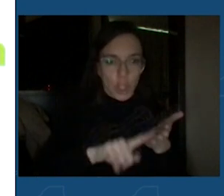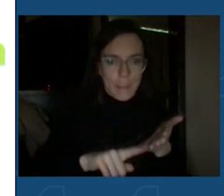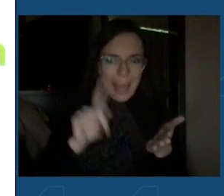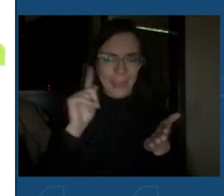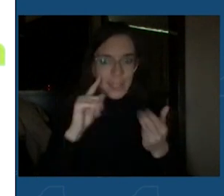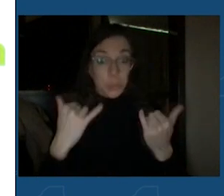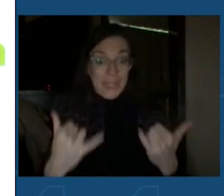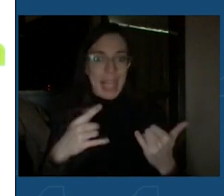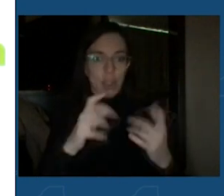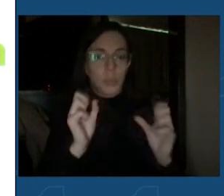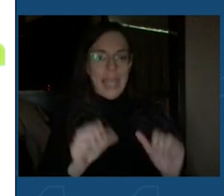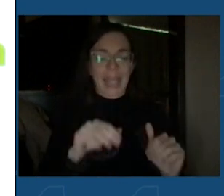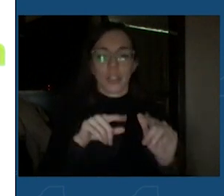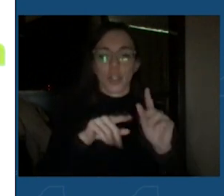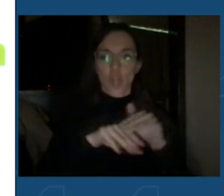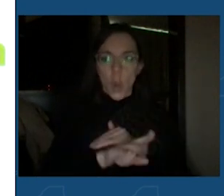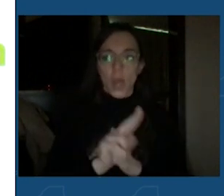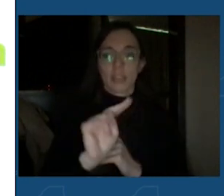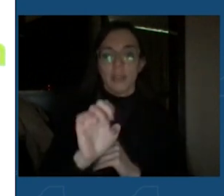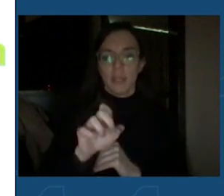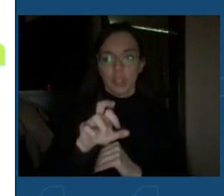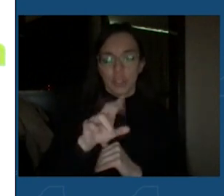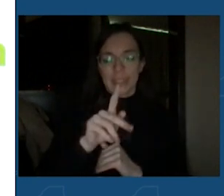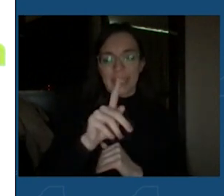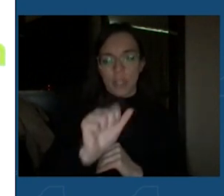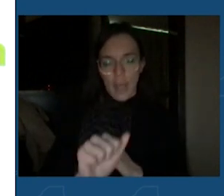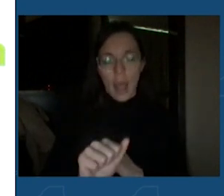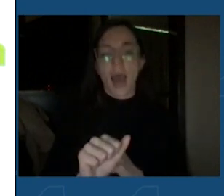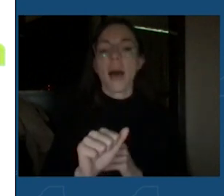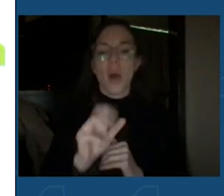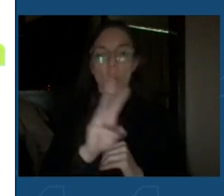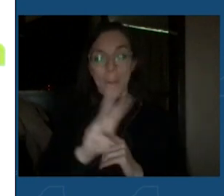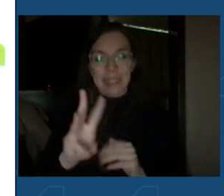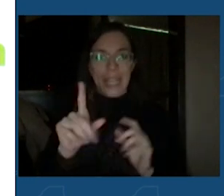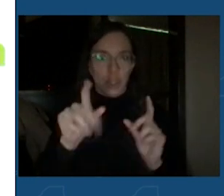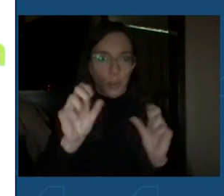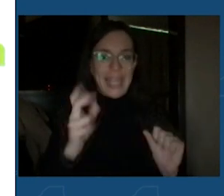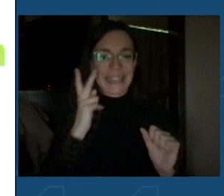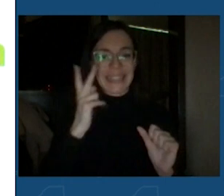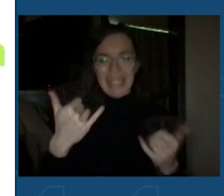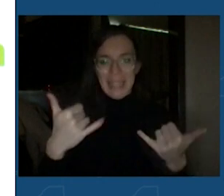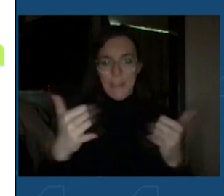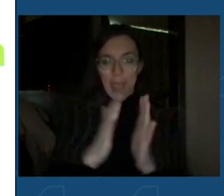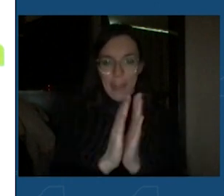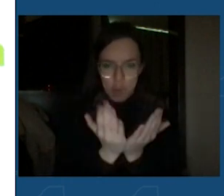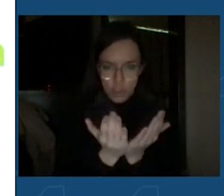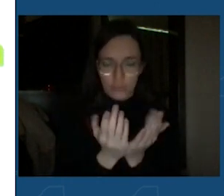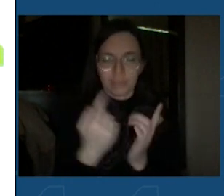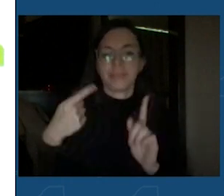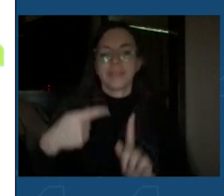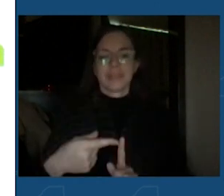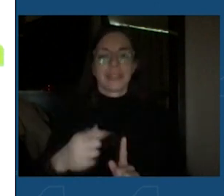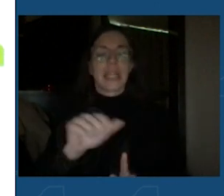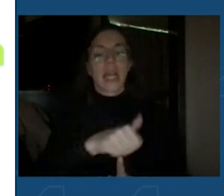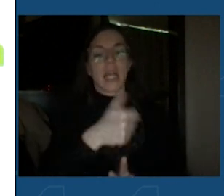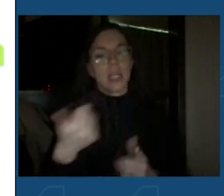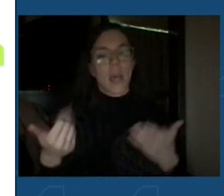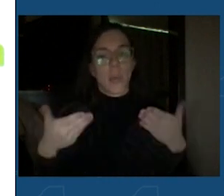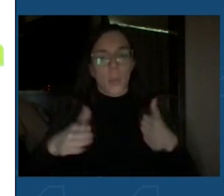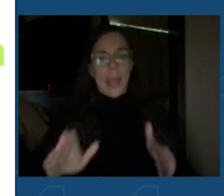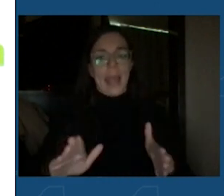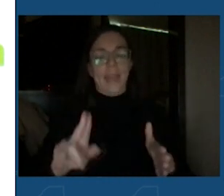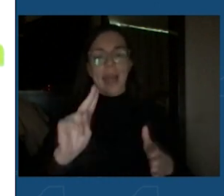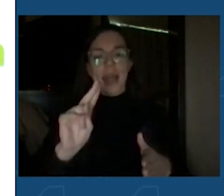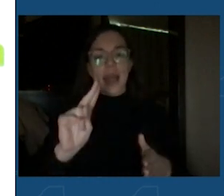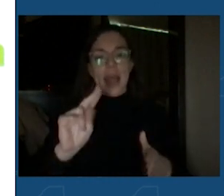on the NYSERDA website and you can see the playbook. This is yet another way in which Empire State Realty